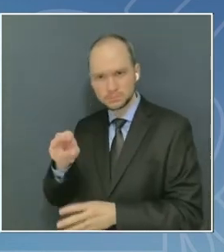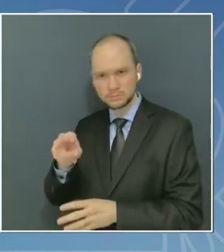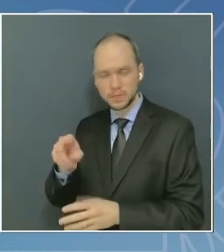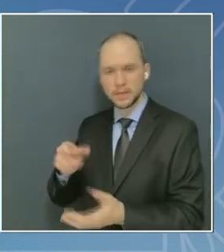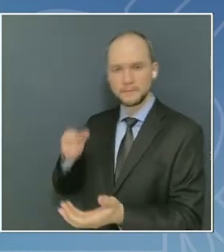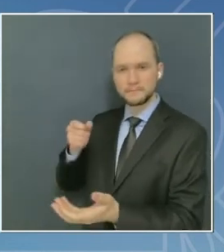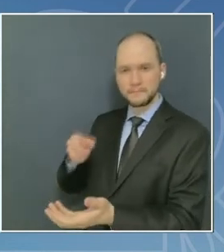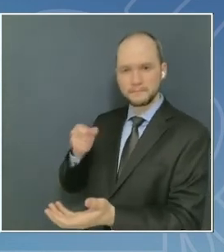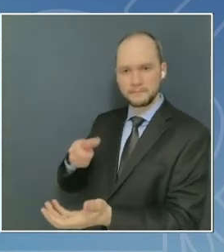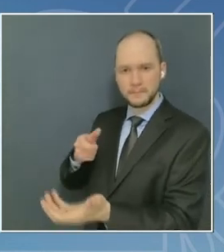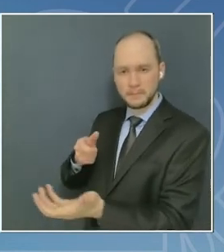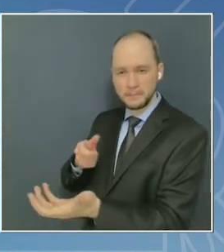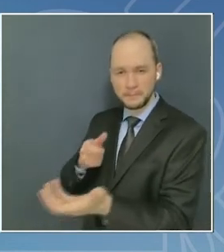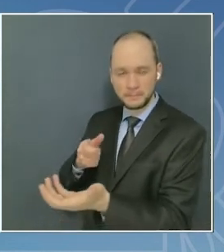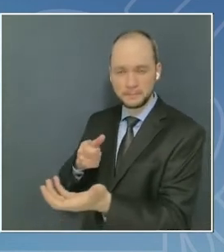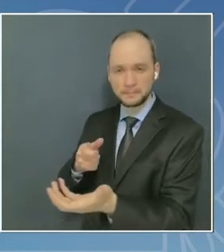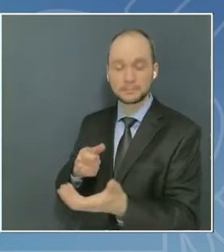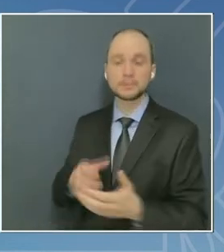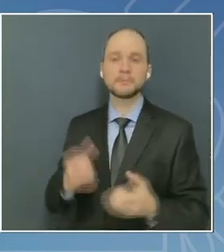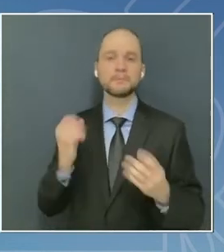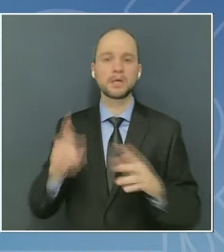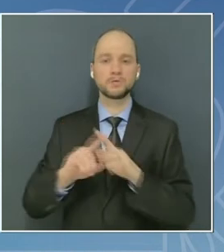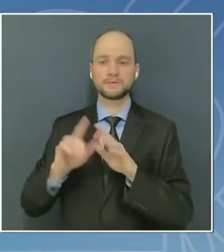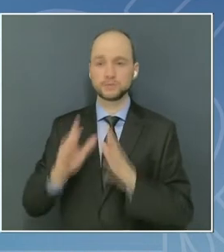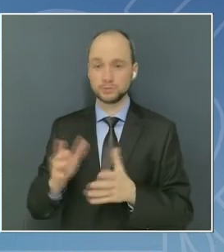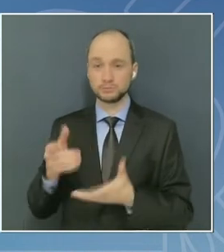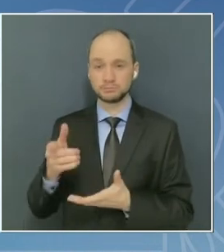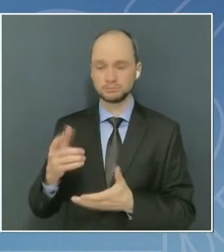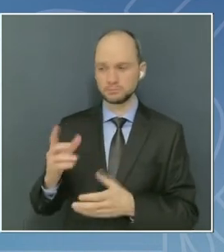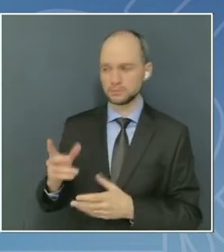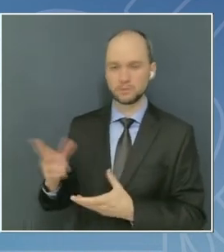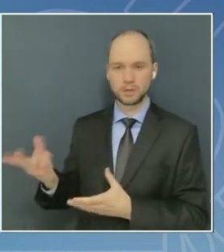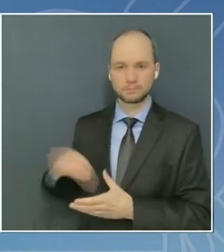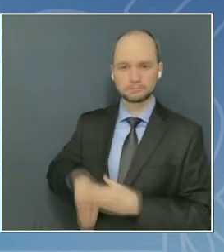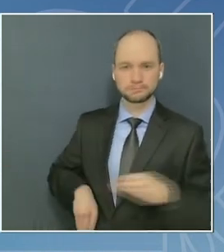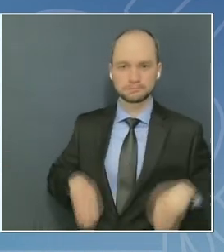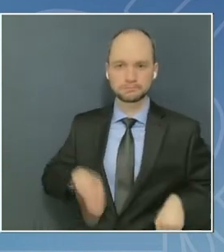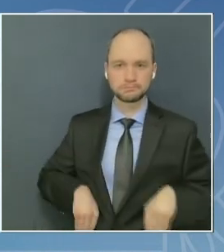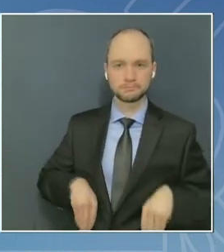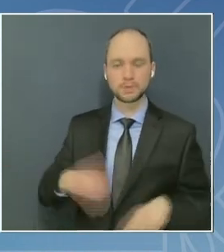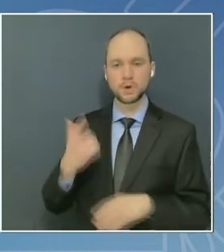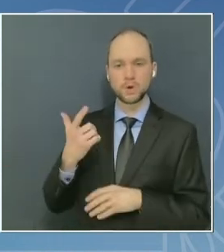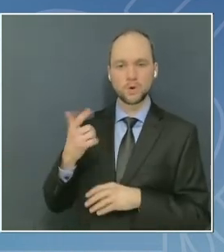with them, you know, because it transfers values across border lines. And